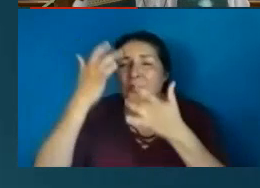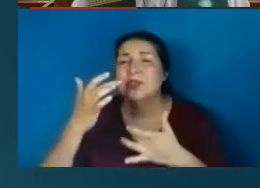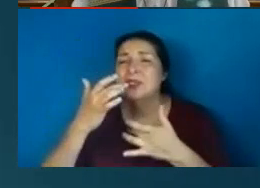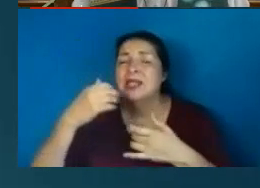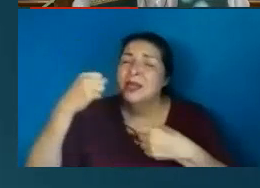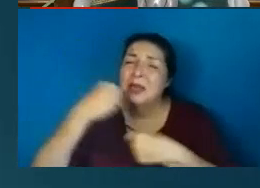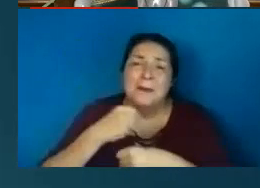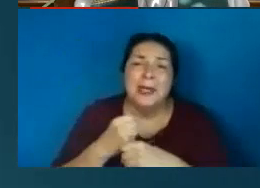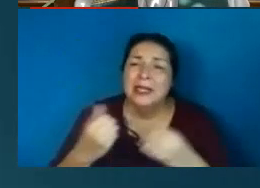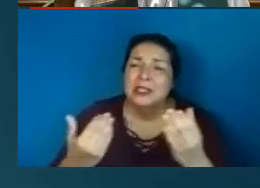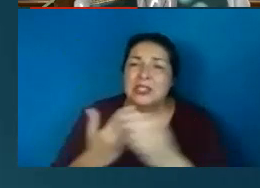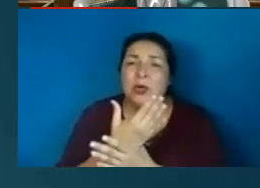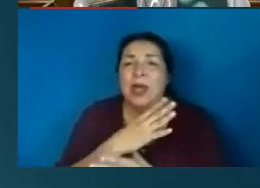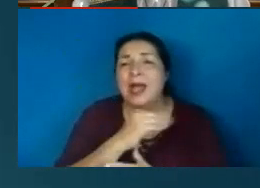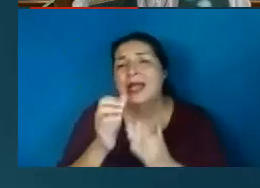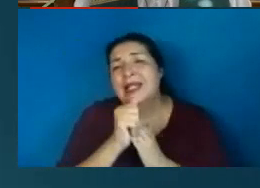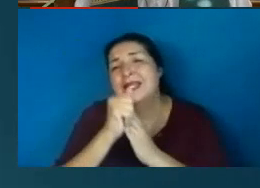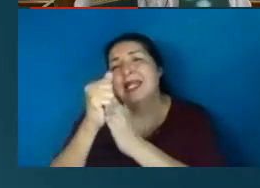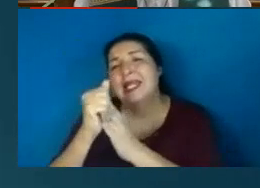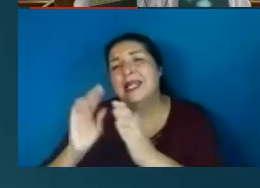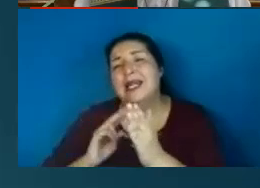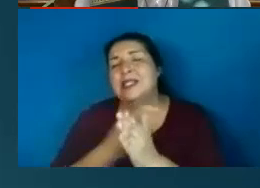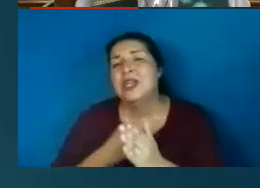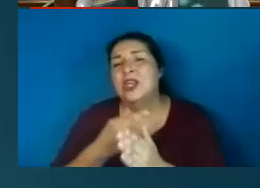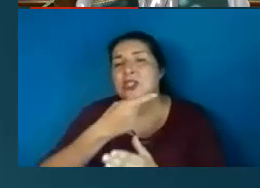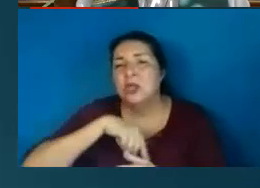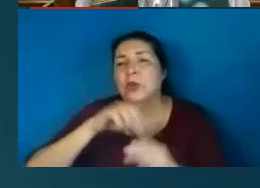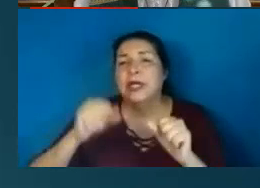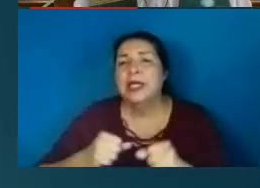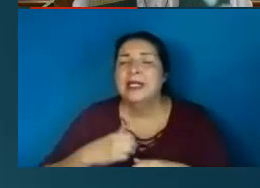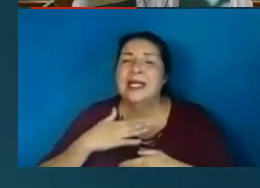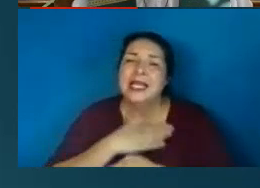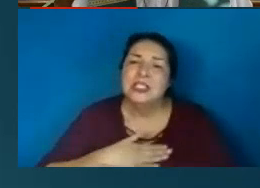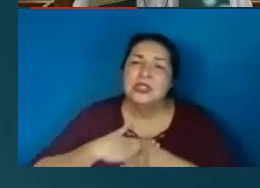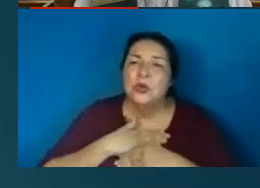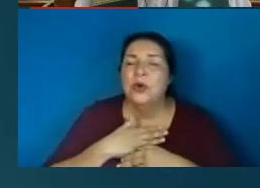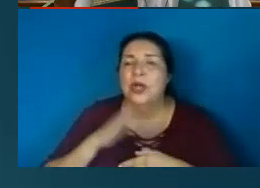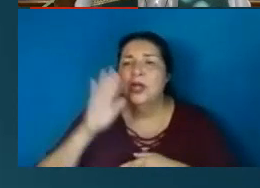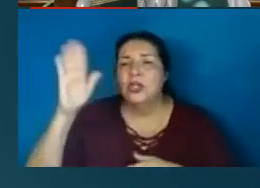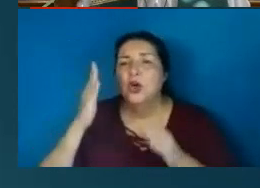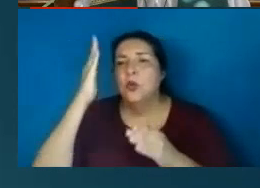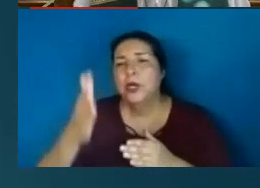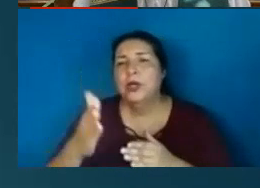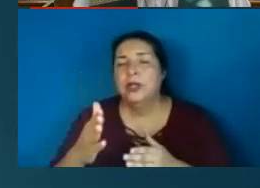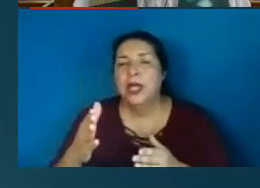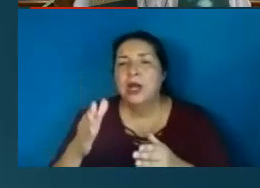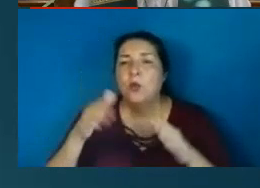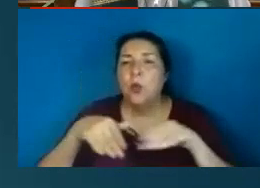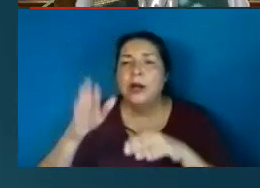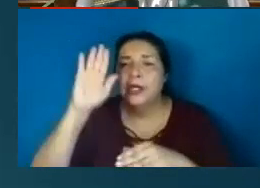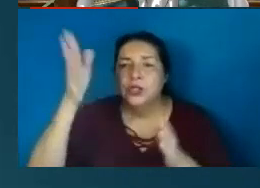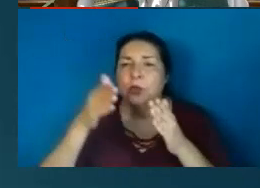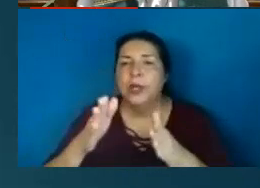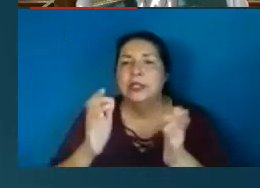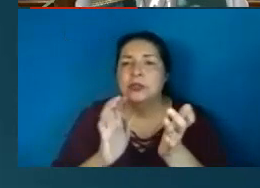and lead us so that we may delight in your will and walk in your ways to the glory of your holy